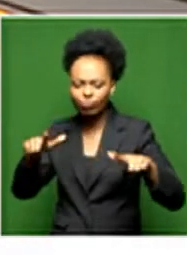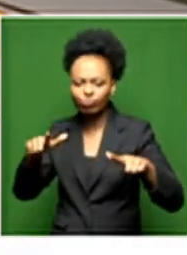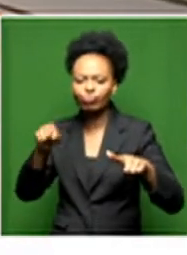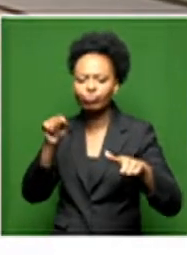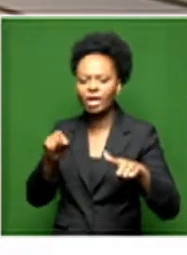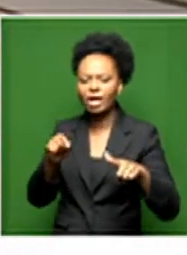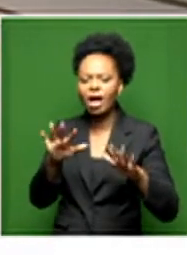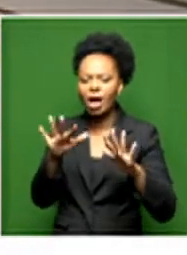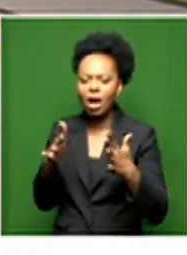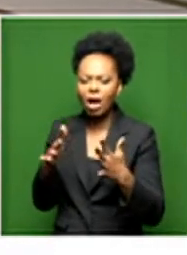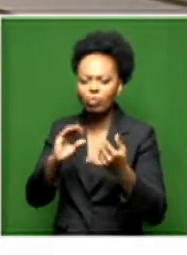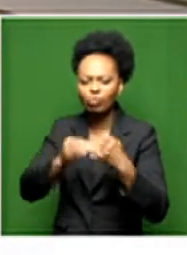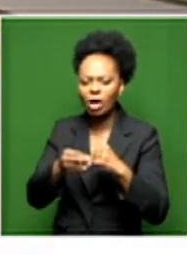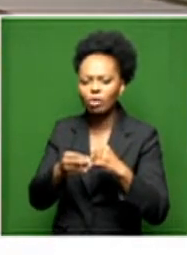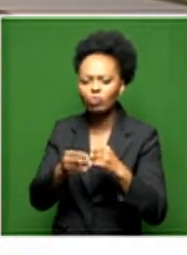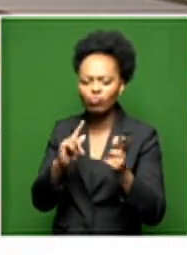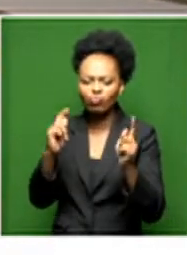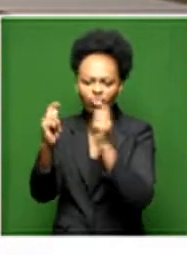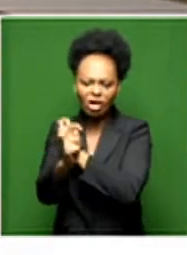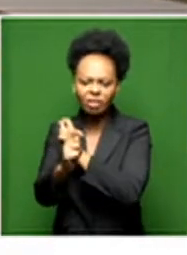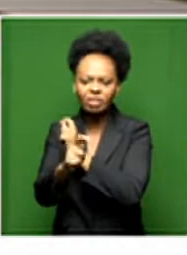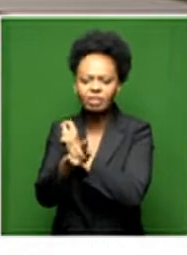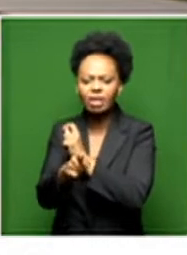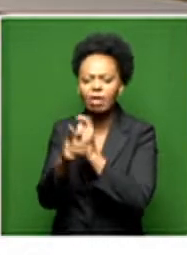How do we remedy this kind of silence?